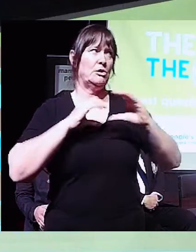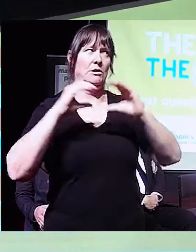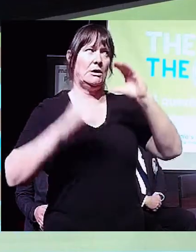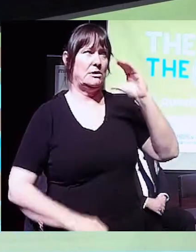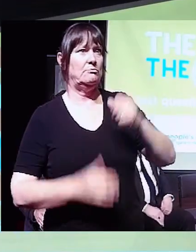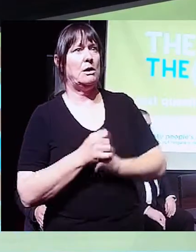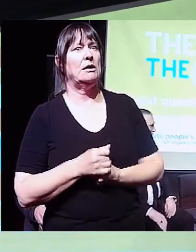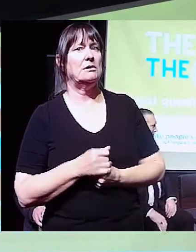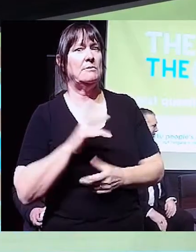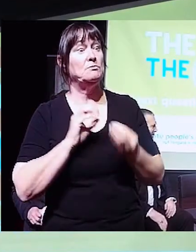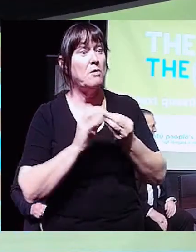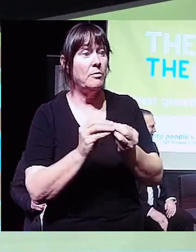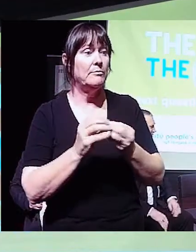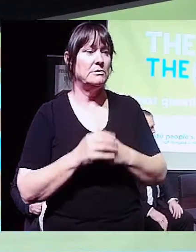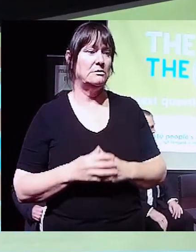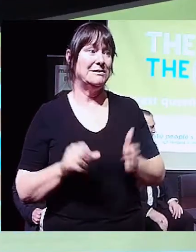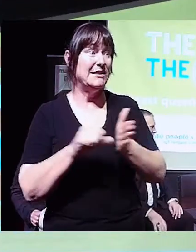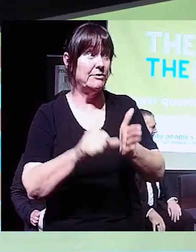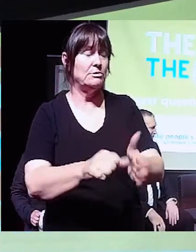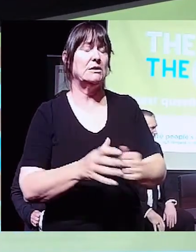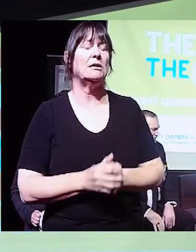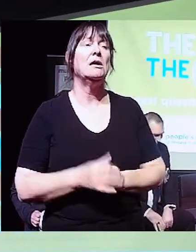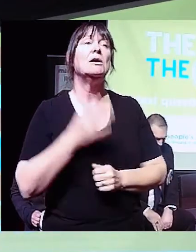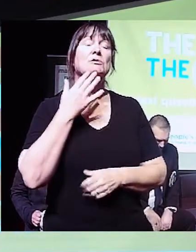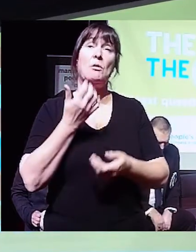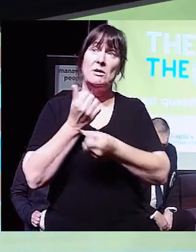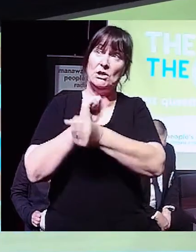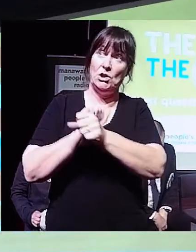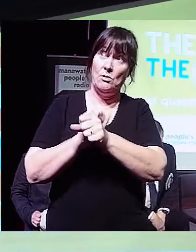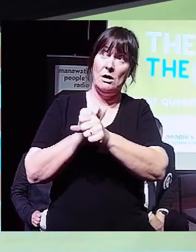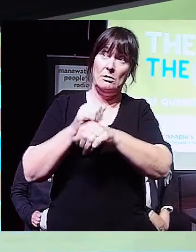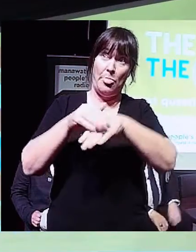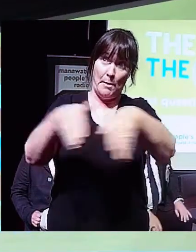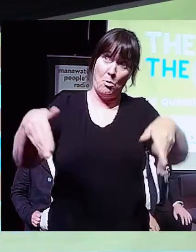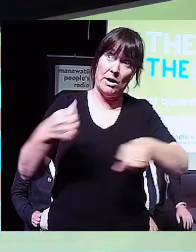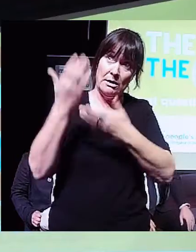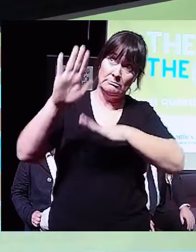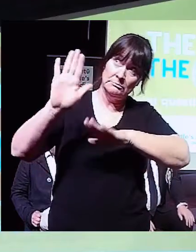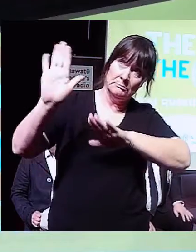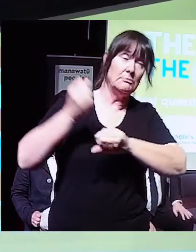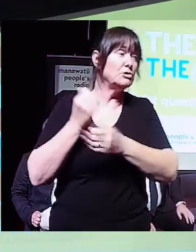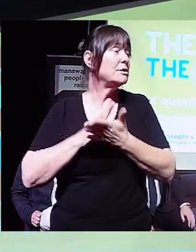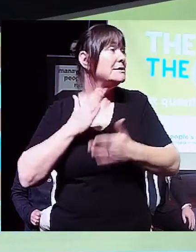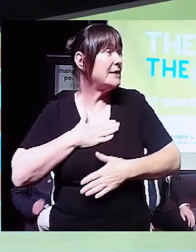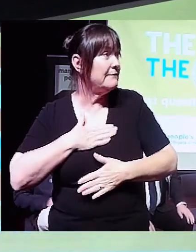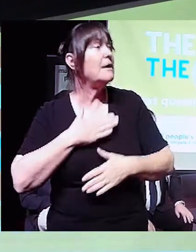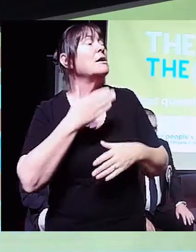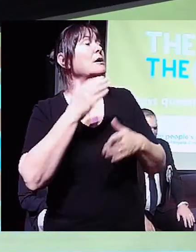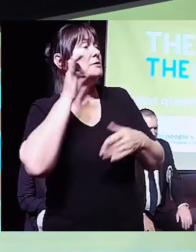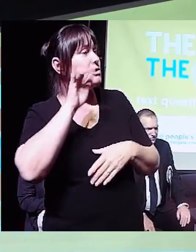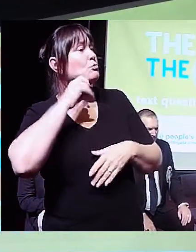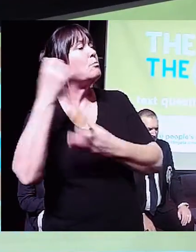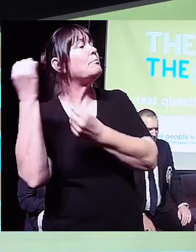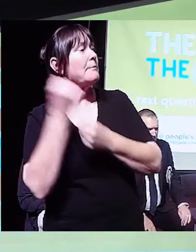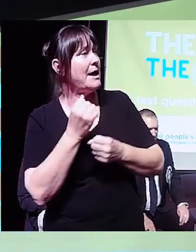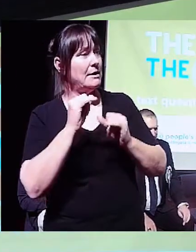miscommunication, for problems and for struggles. So once we secure the border and ensure that it is safe, National is committed to bringing back international students so that we don't